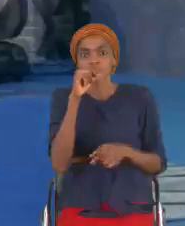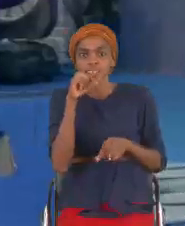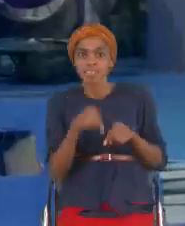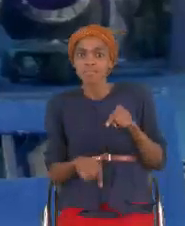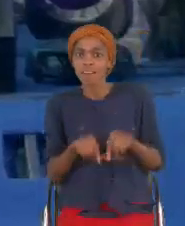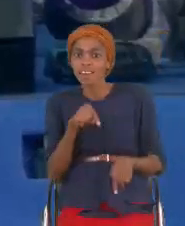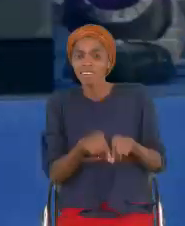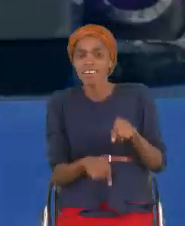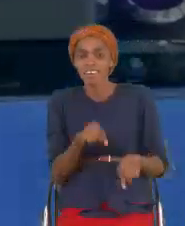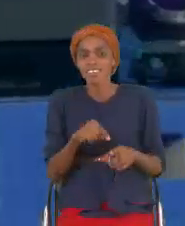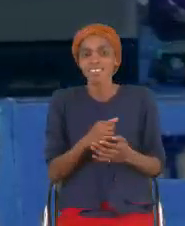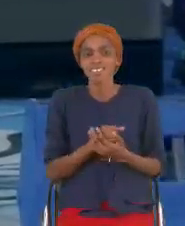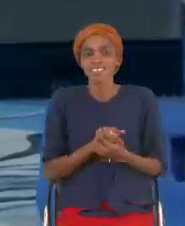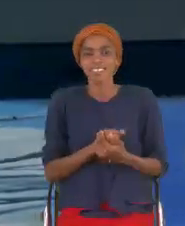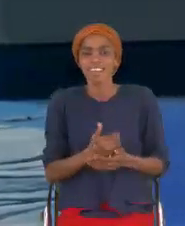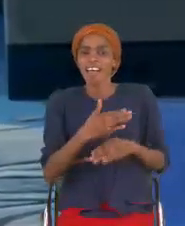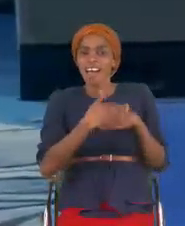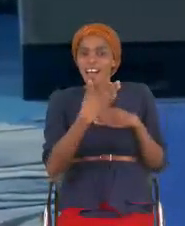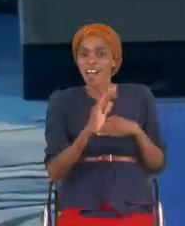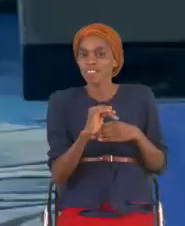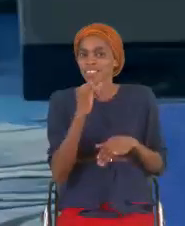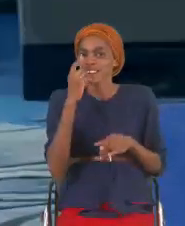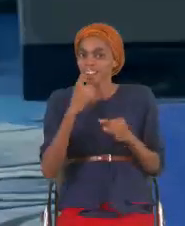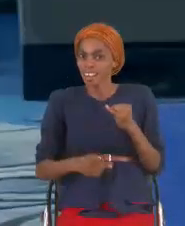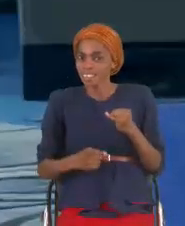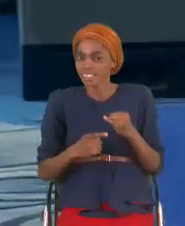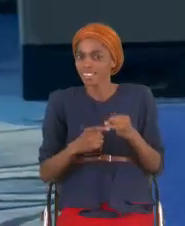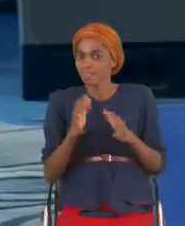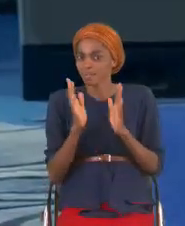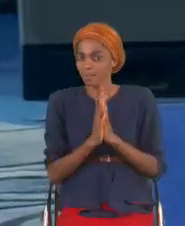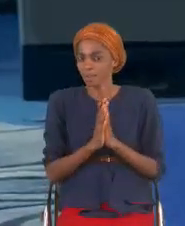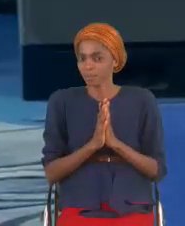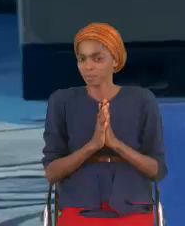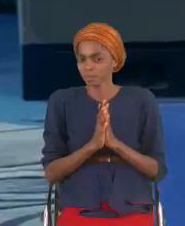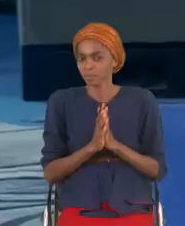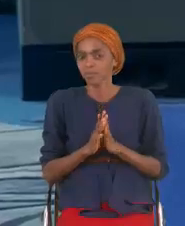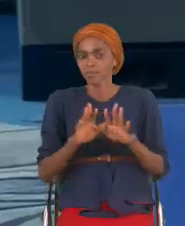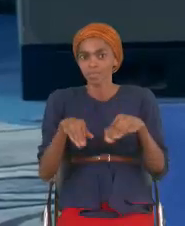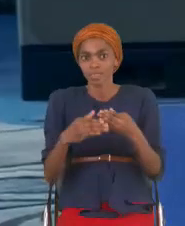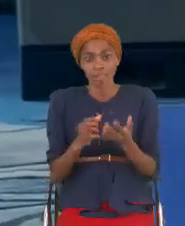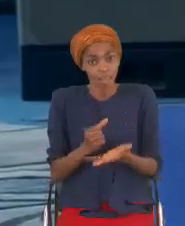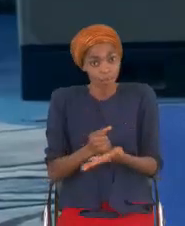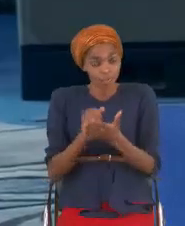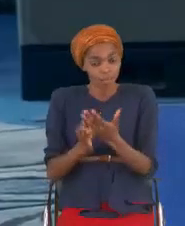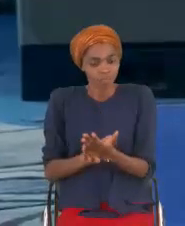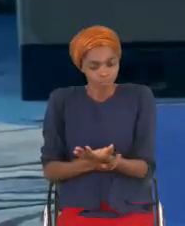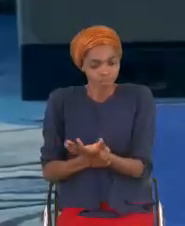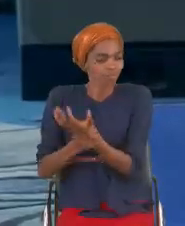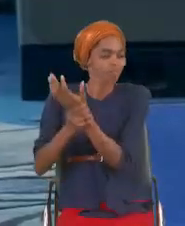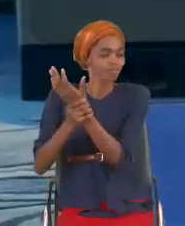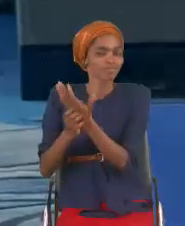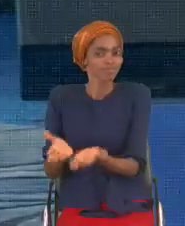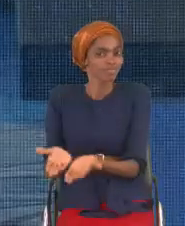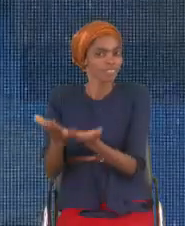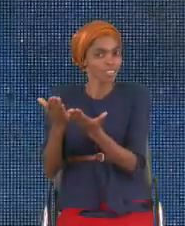there, after the final prayer, give them a helping hand. They rise up,